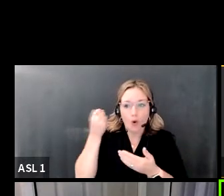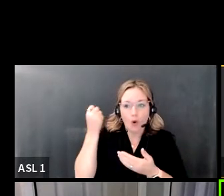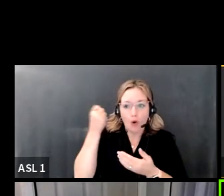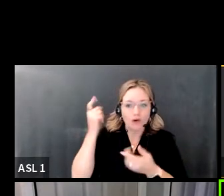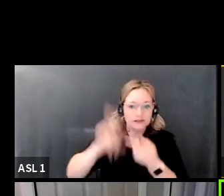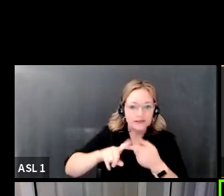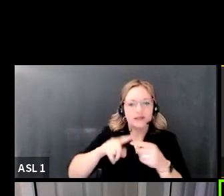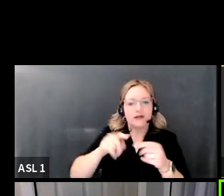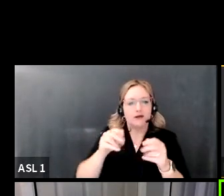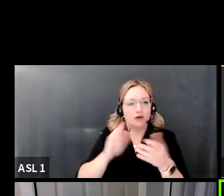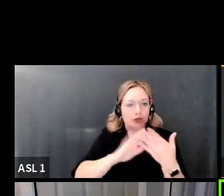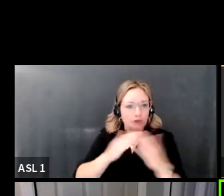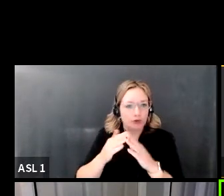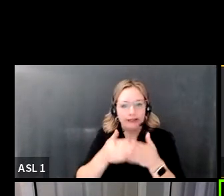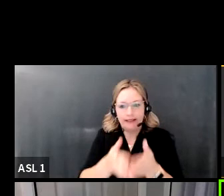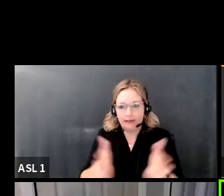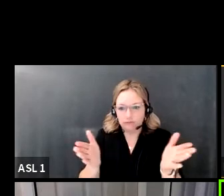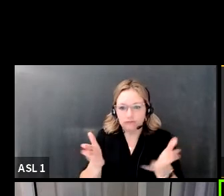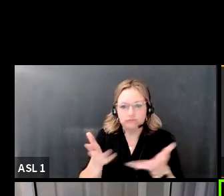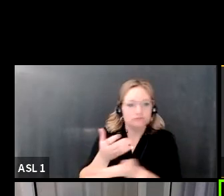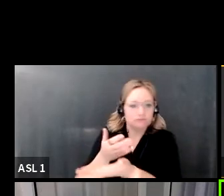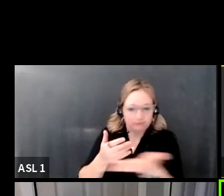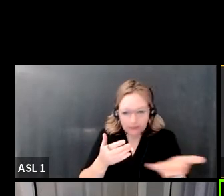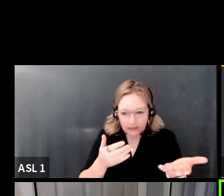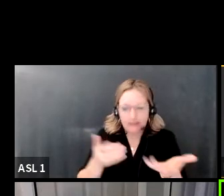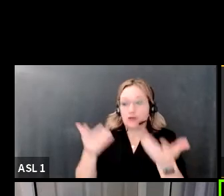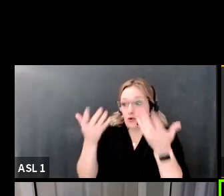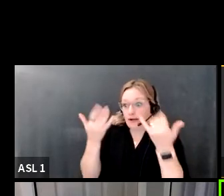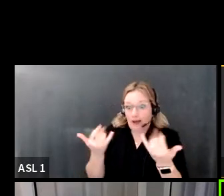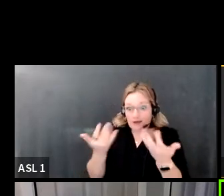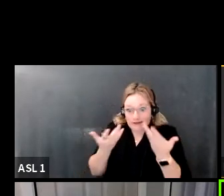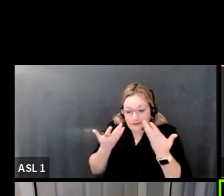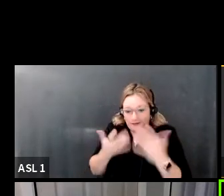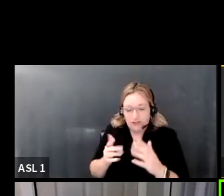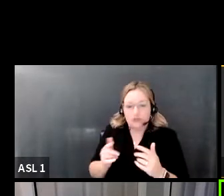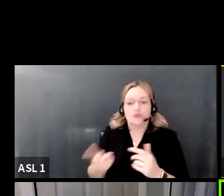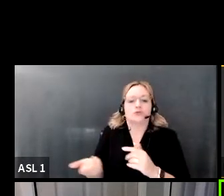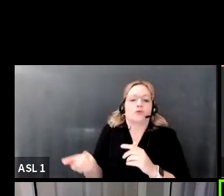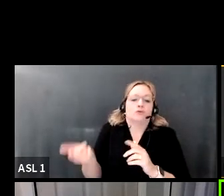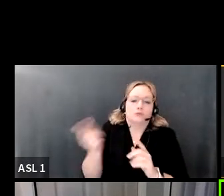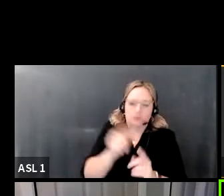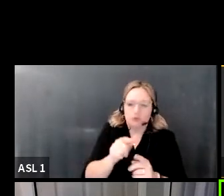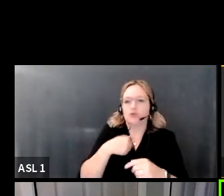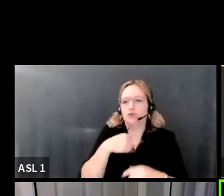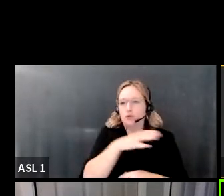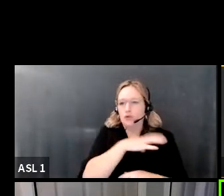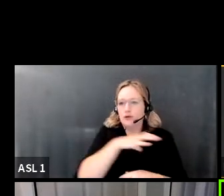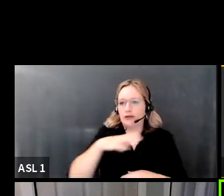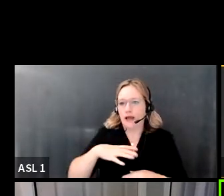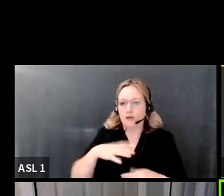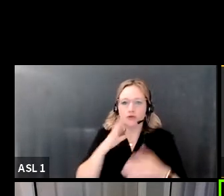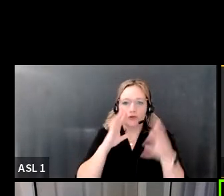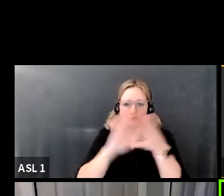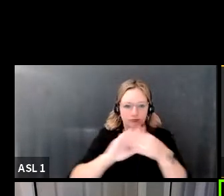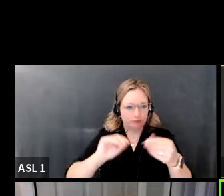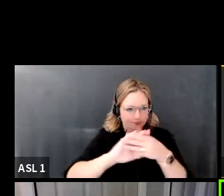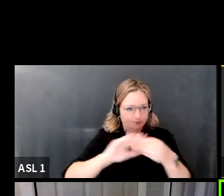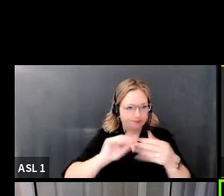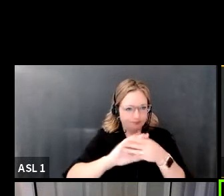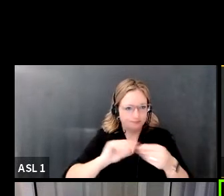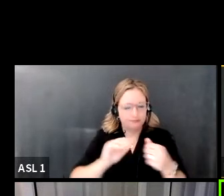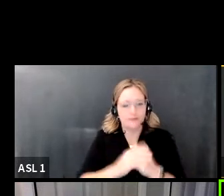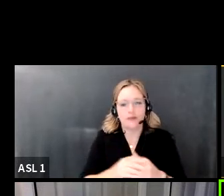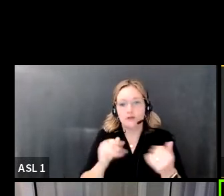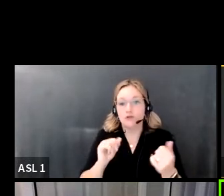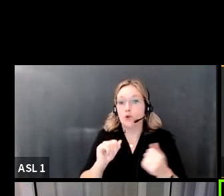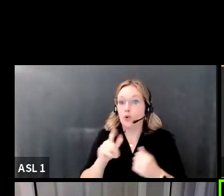delegations have been concluded so we'll now proceed with those council delegations and we have counselor matthew